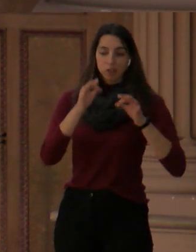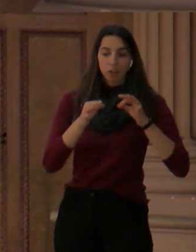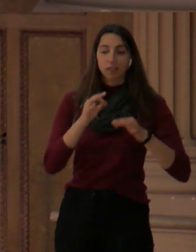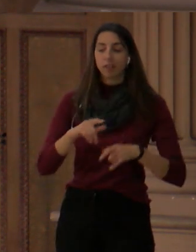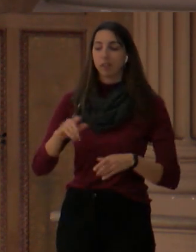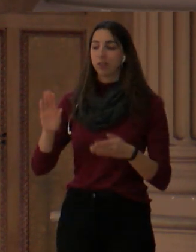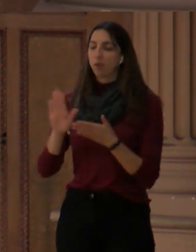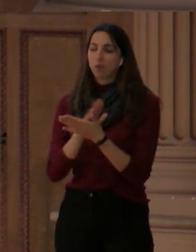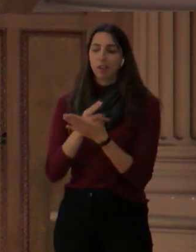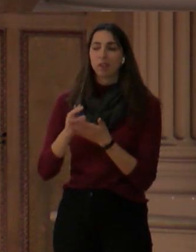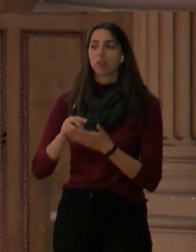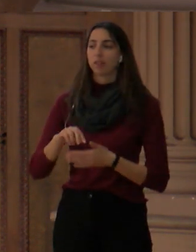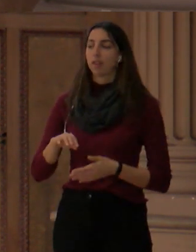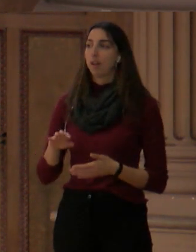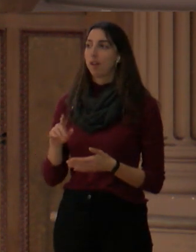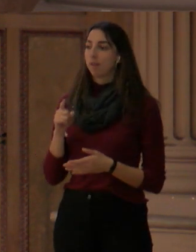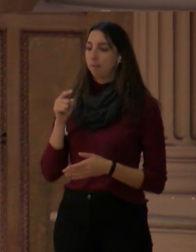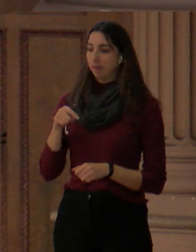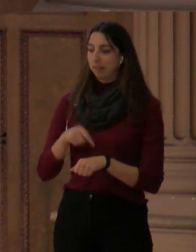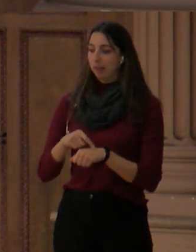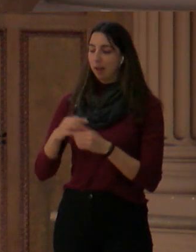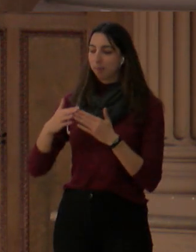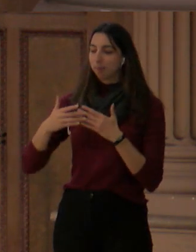from this time forth and forevermore.